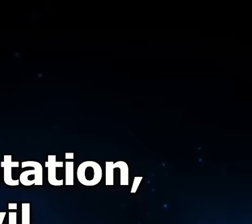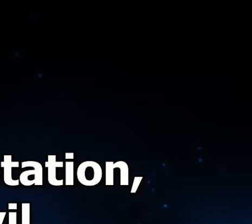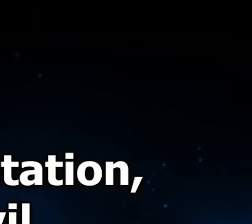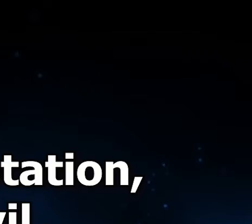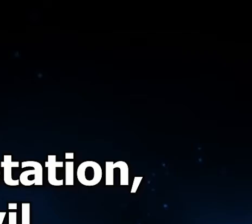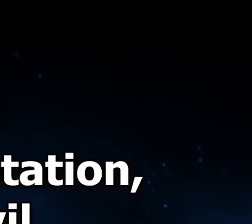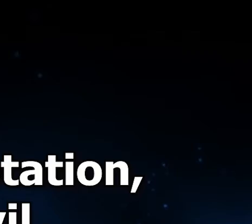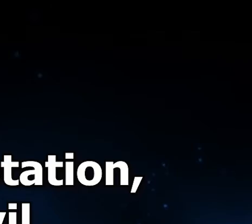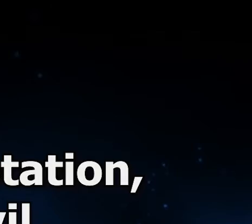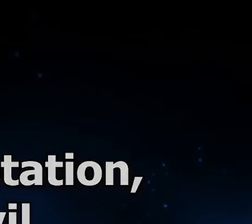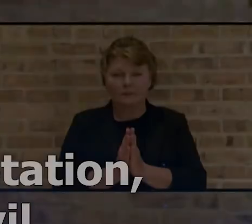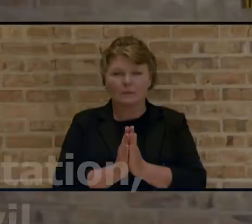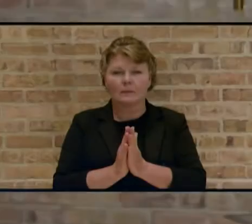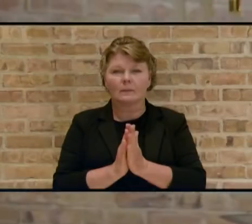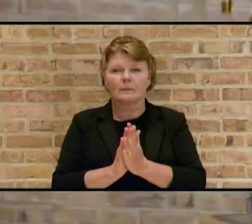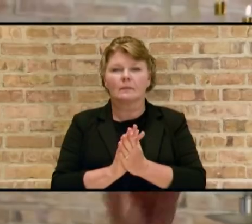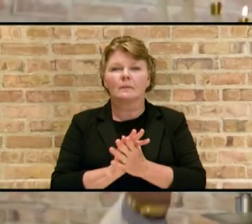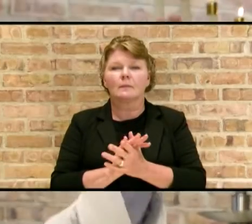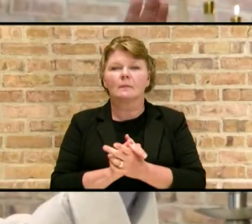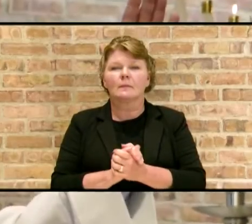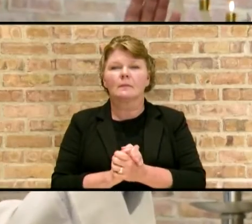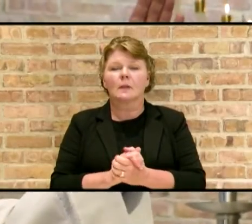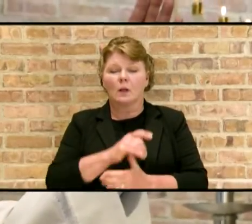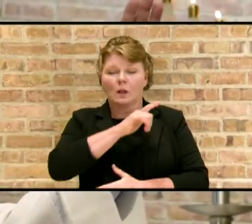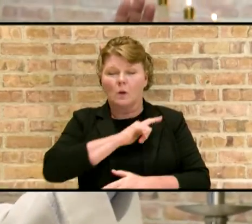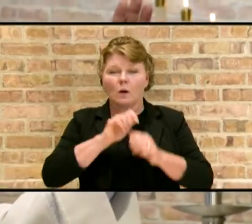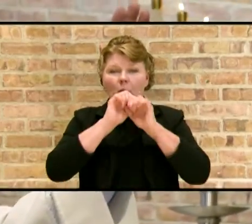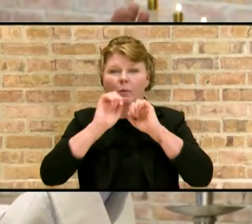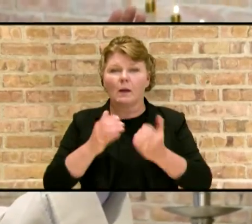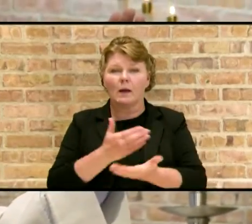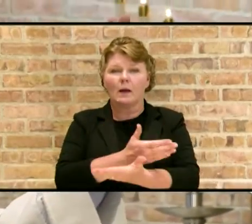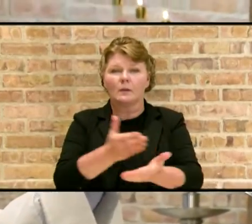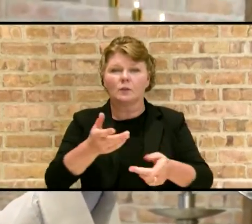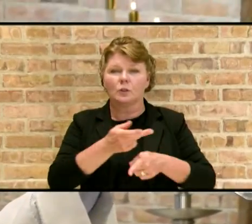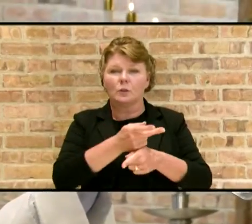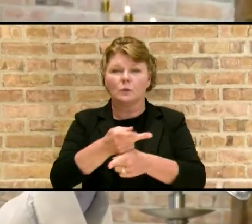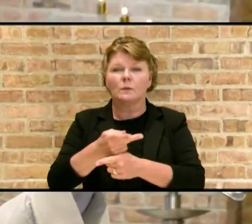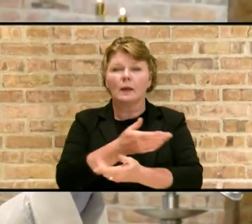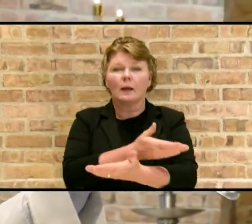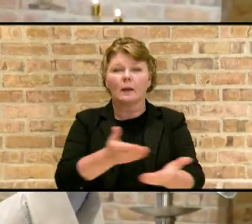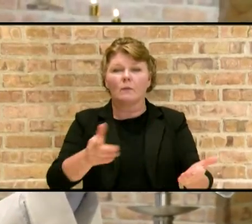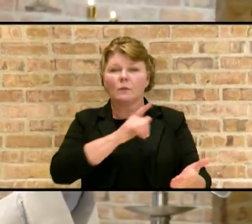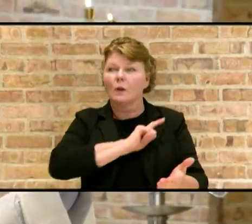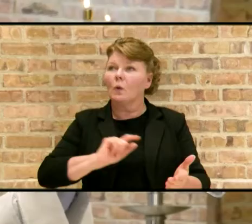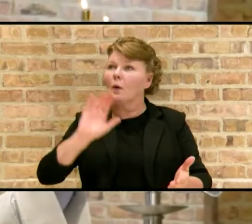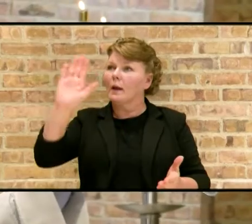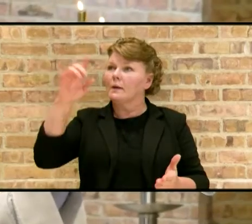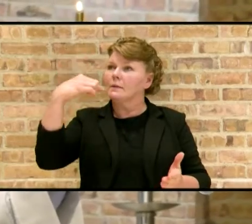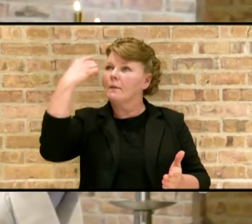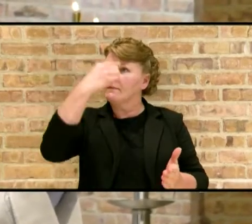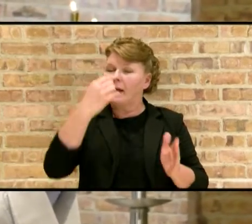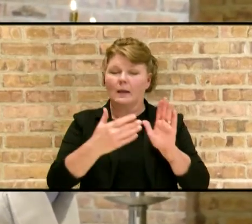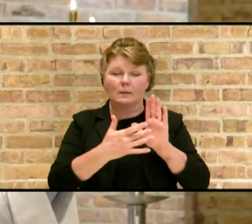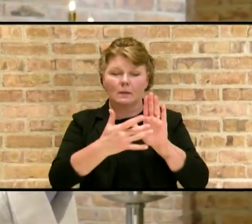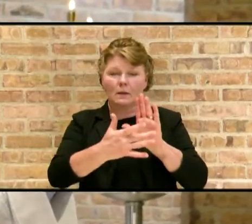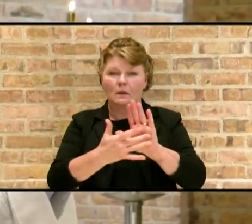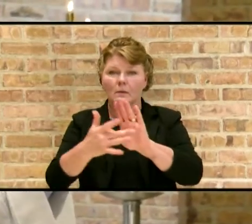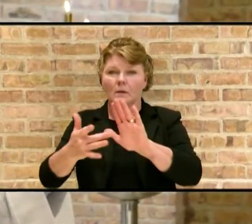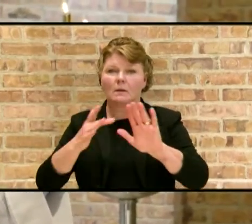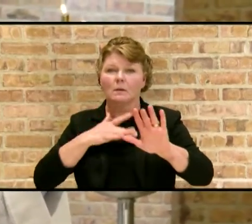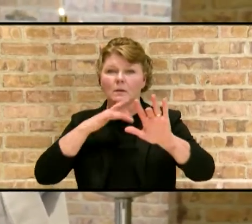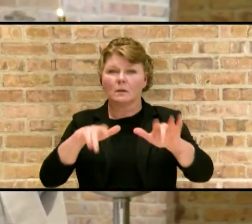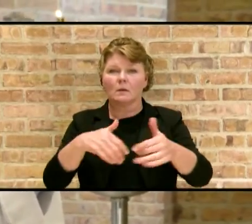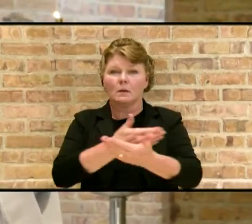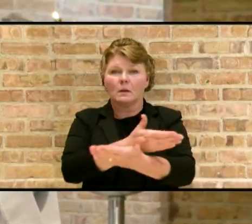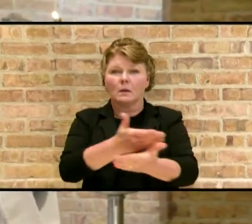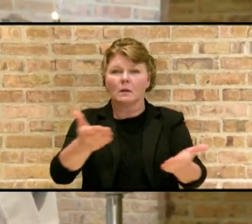ever. Amen. Now may the Lord bless you and keep you. The Lord make his face to shine upon you and be gracious